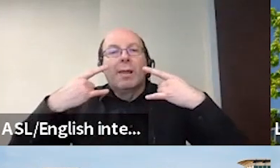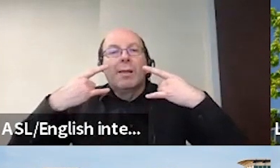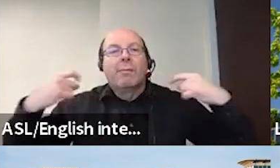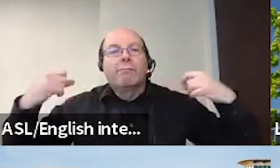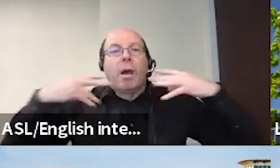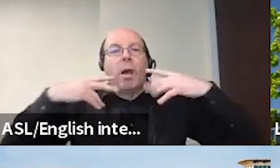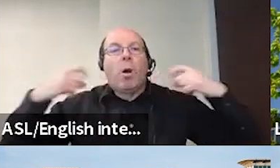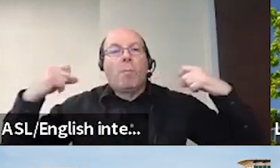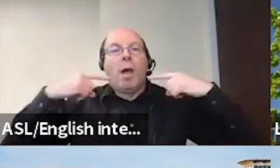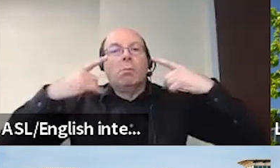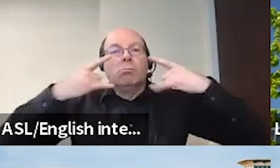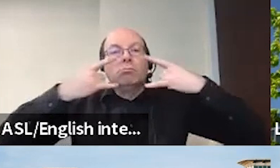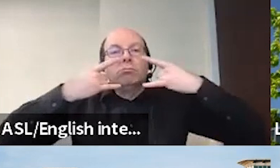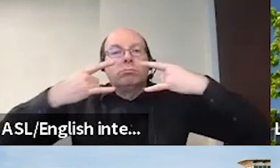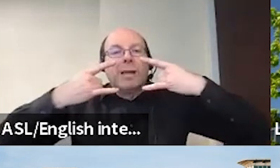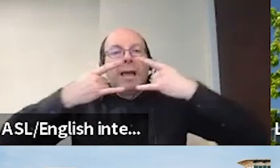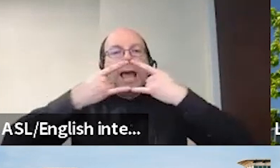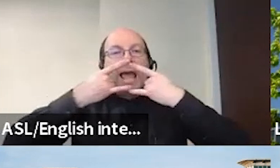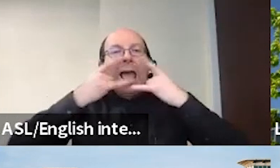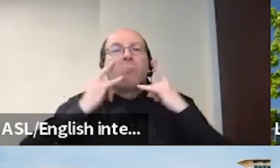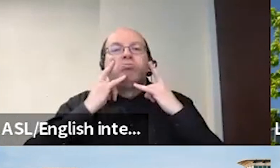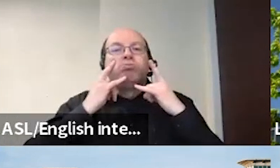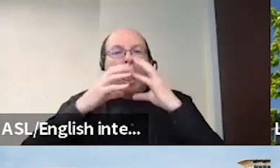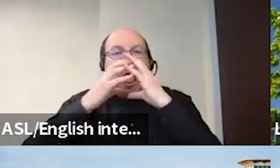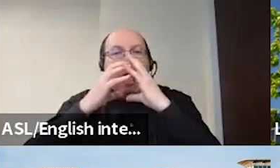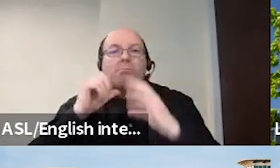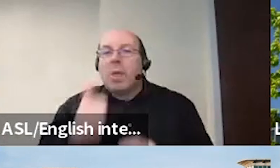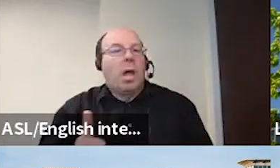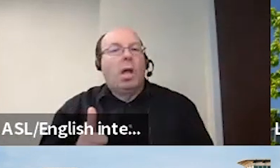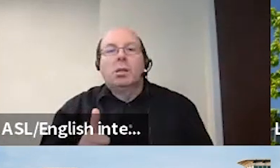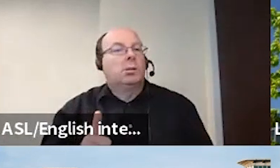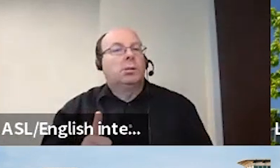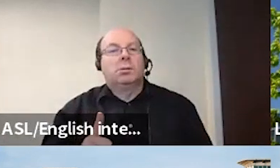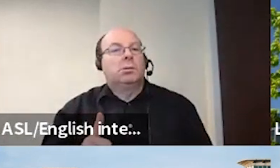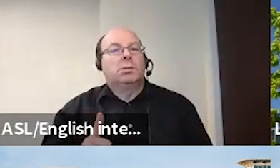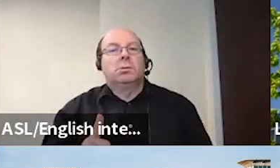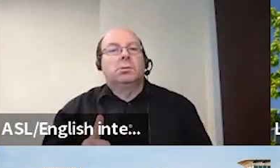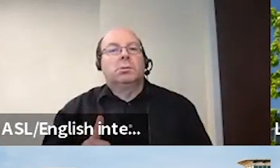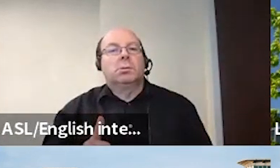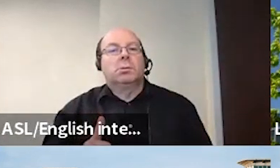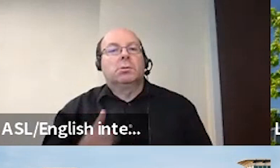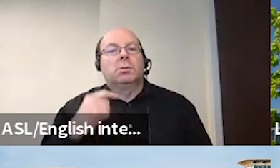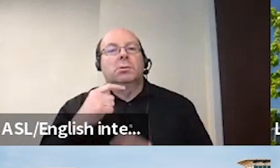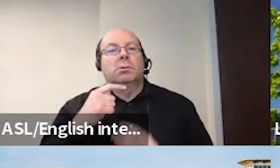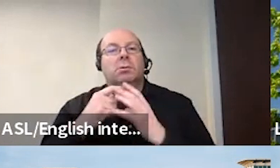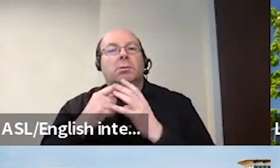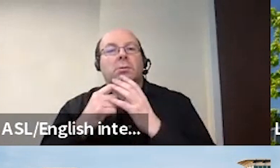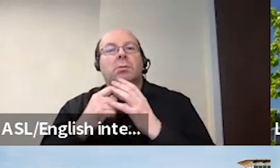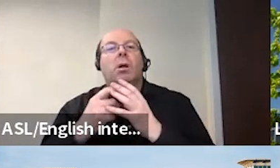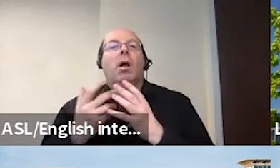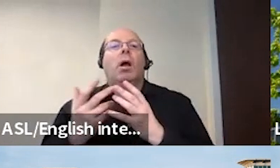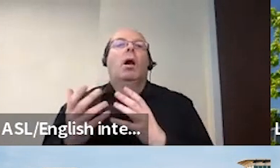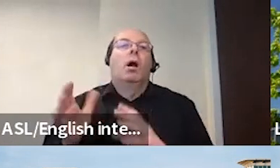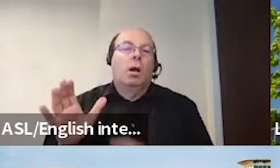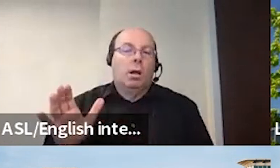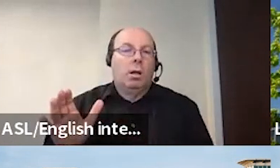right, which are not really snug against the contour of your face. So they are great for things that